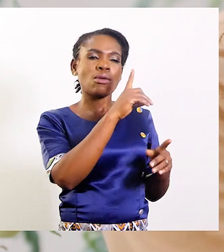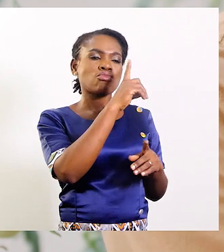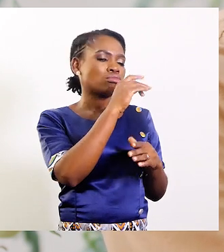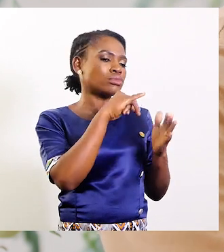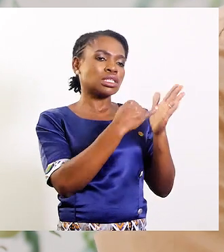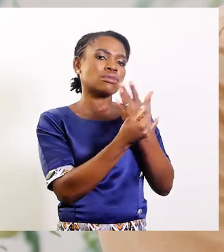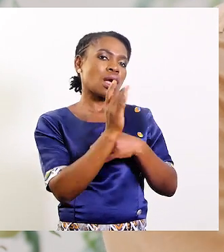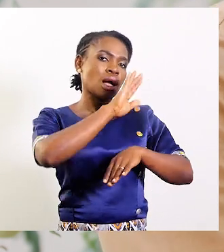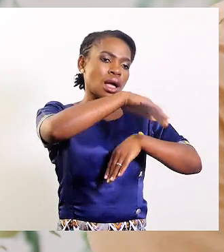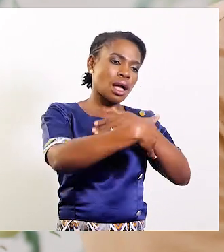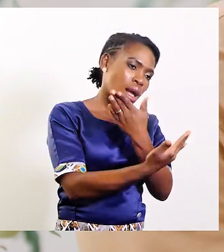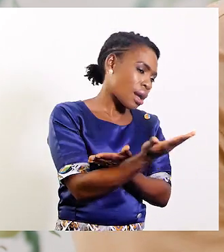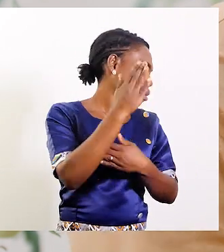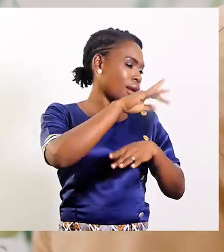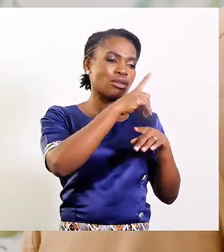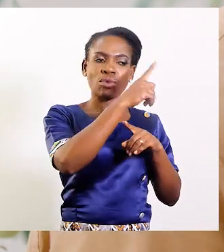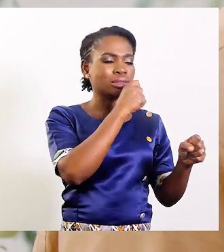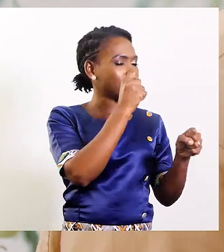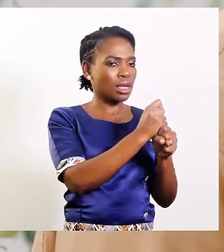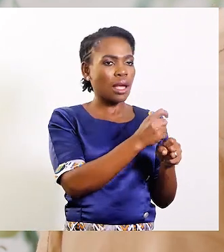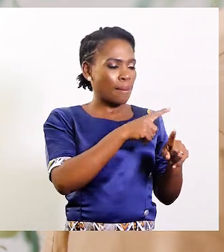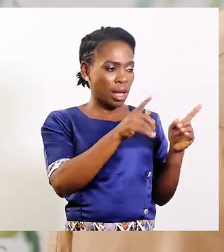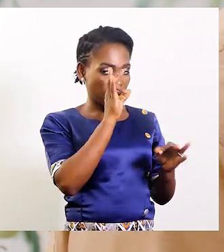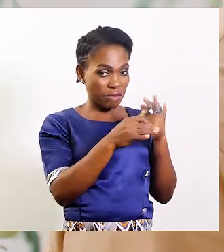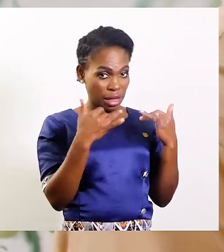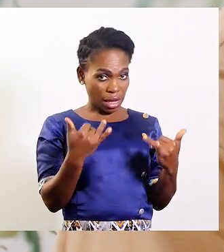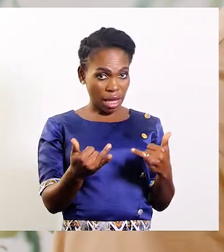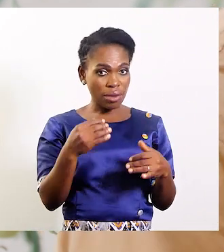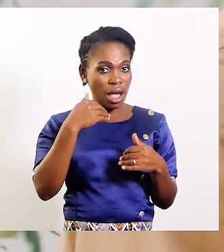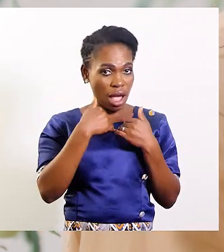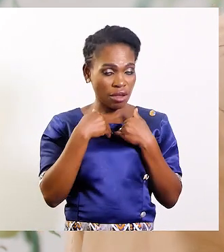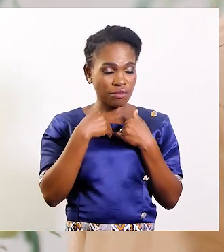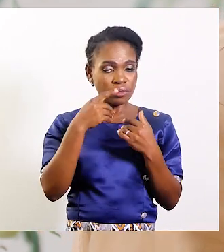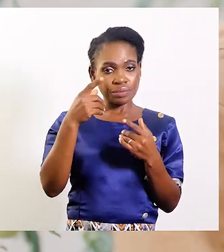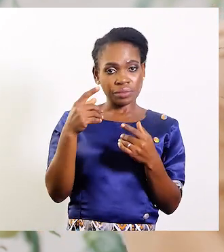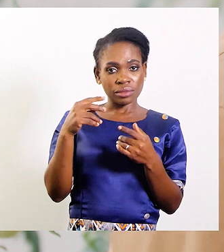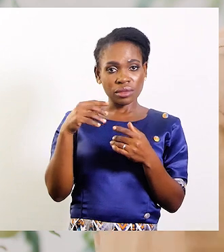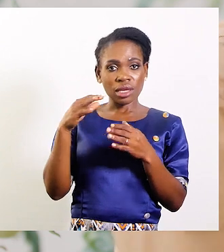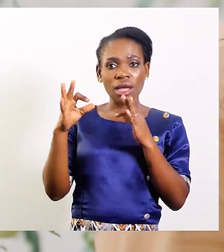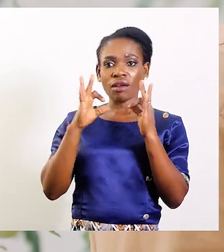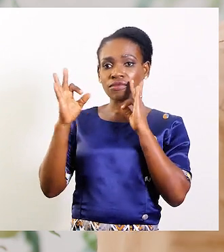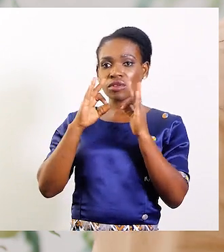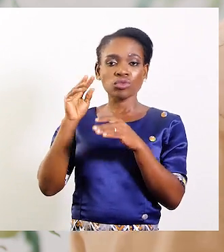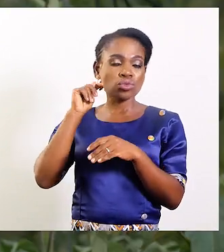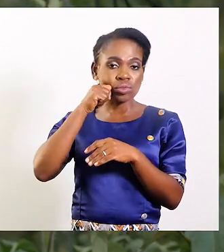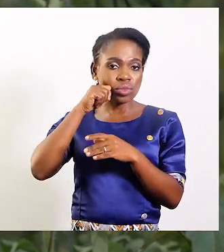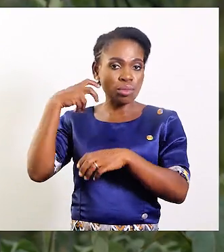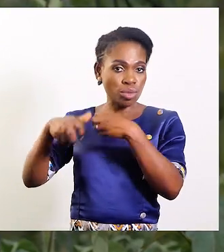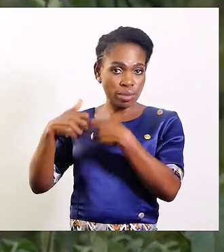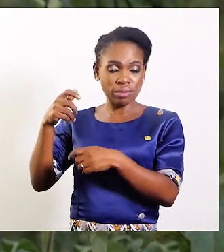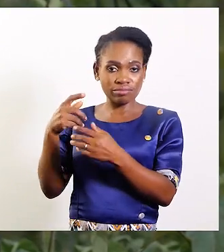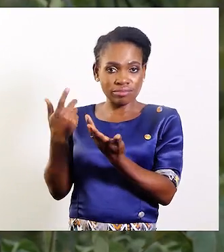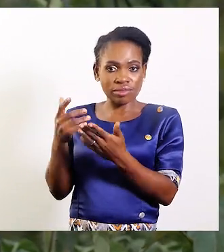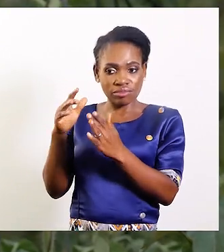of shortage of tomatoes on the market now. Yes. But as you can see, in the next 2 or 3 weeks, we'll start harvesting from here. So it's an all year round production.